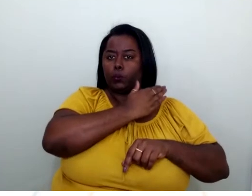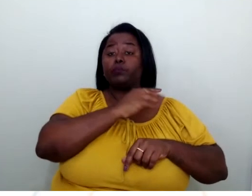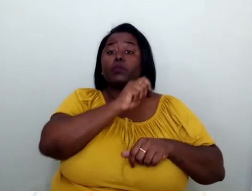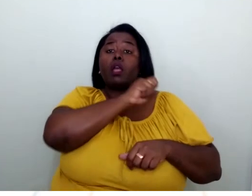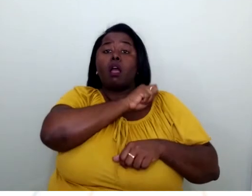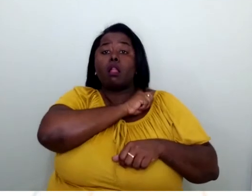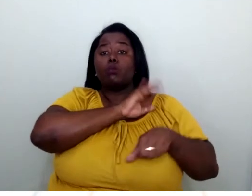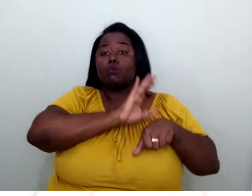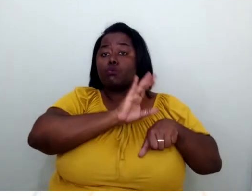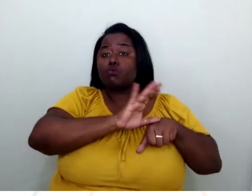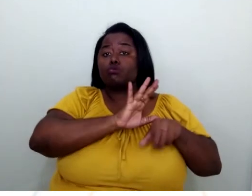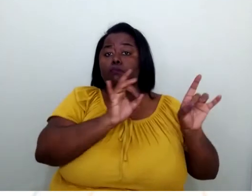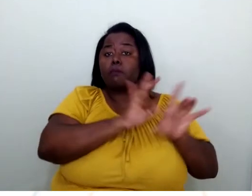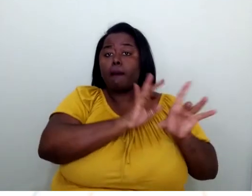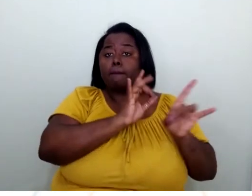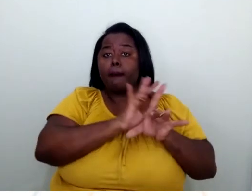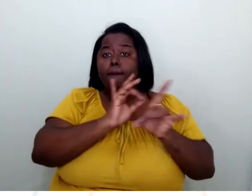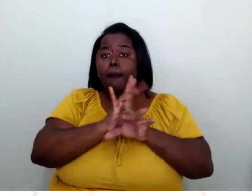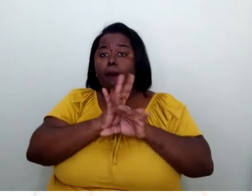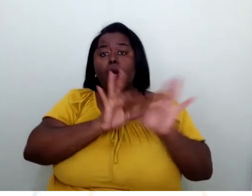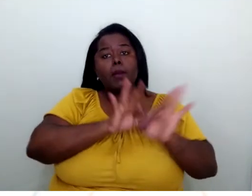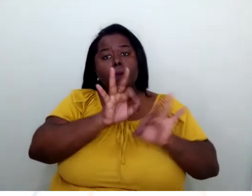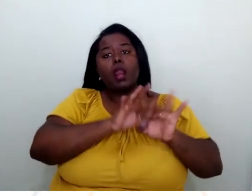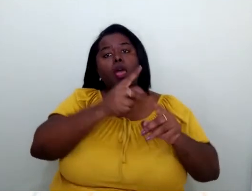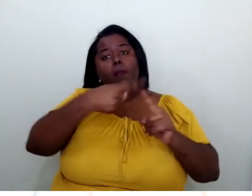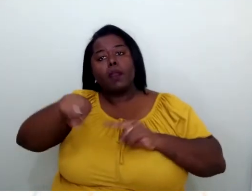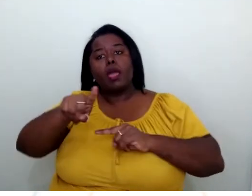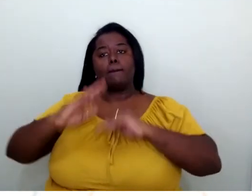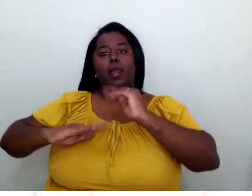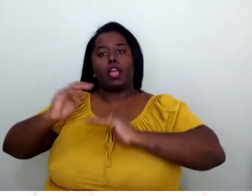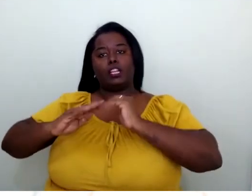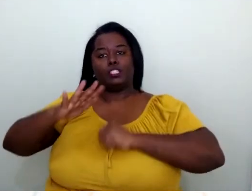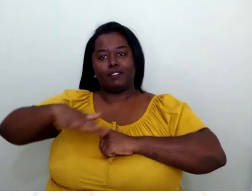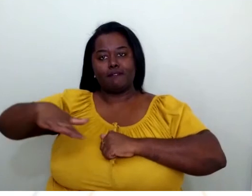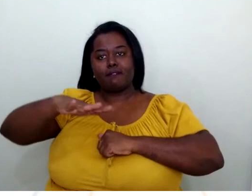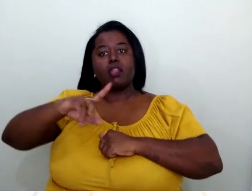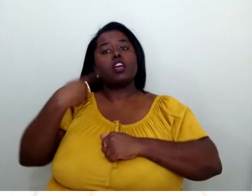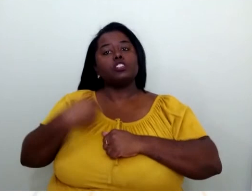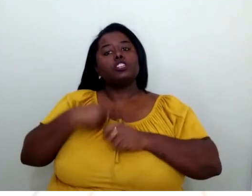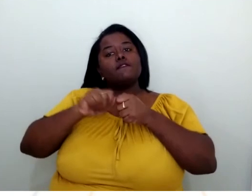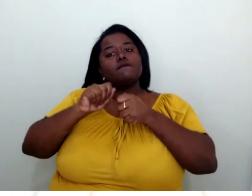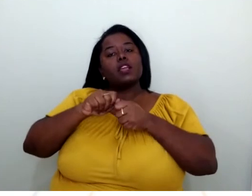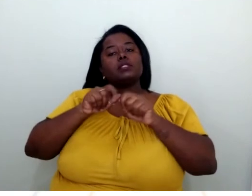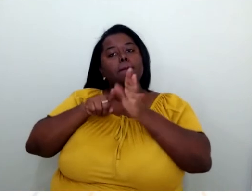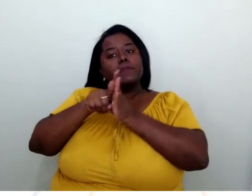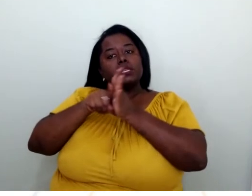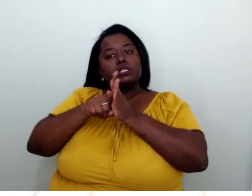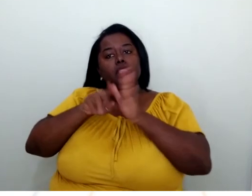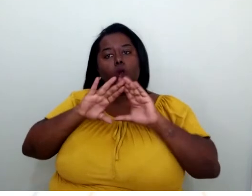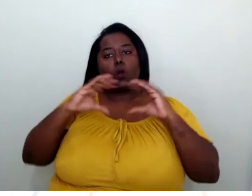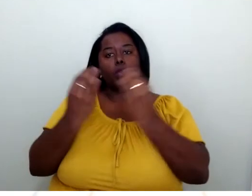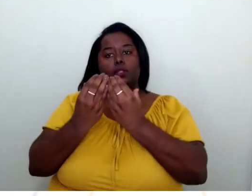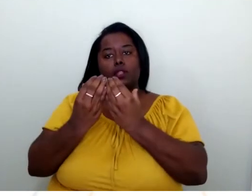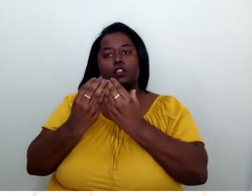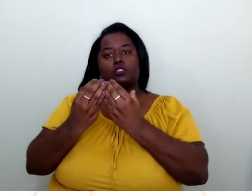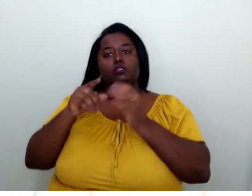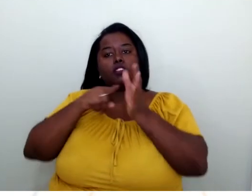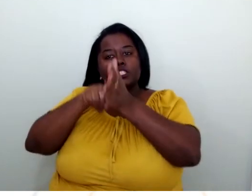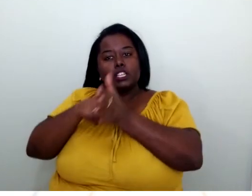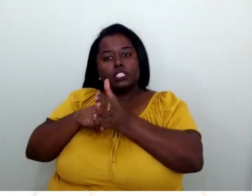study. Review to the research study. Again, I'm at Mount Royal University, which is in Calgary, Alberta. We have a